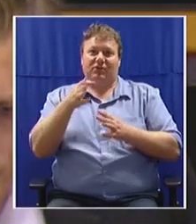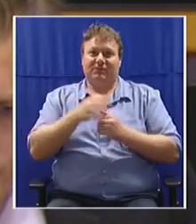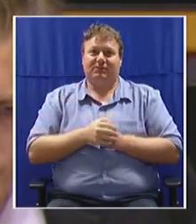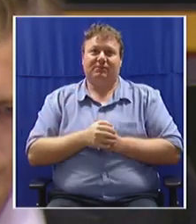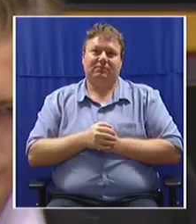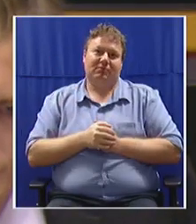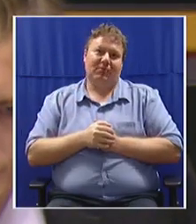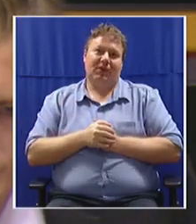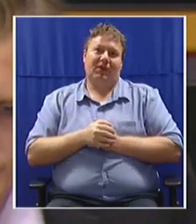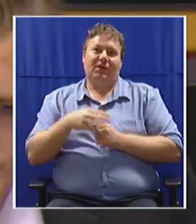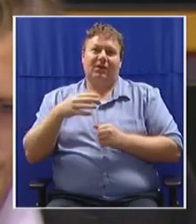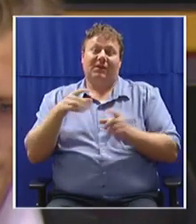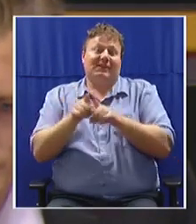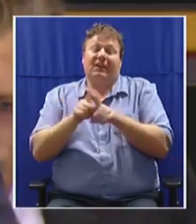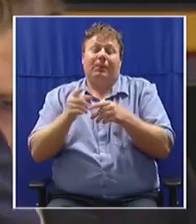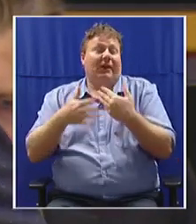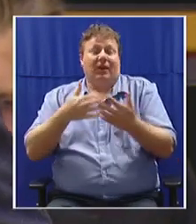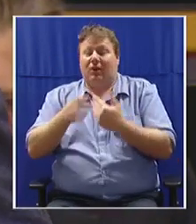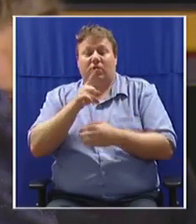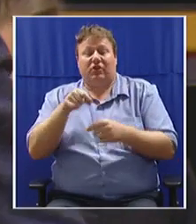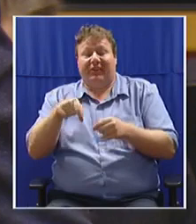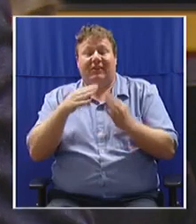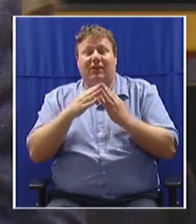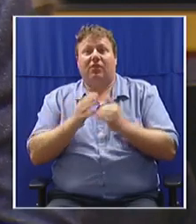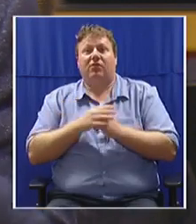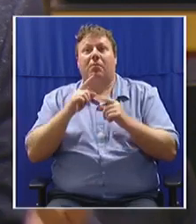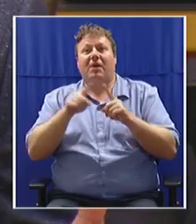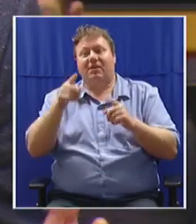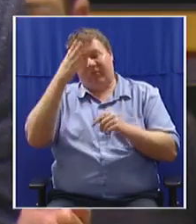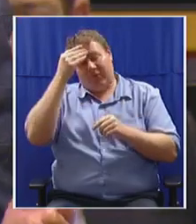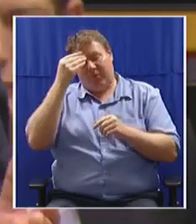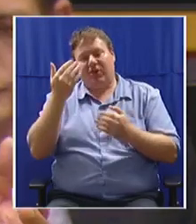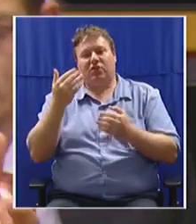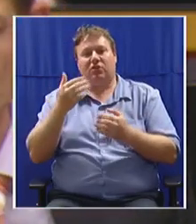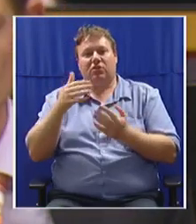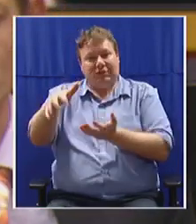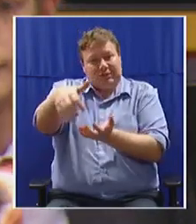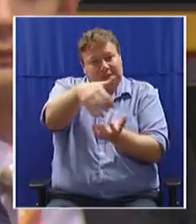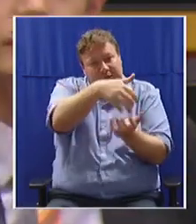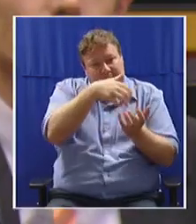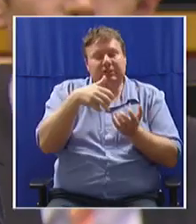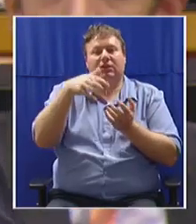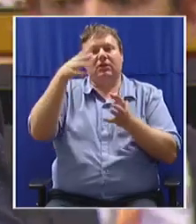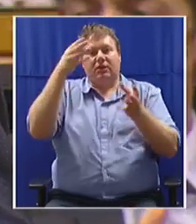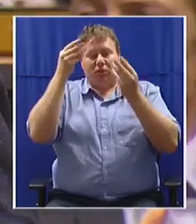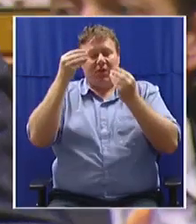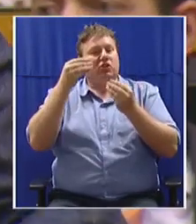Deputy President, gathering information as such is not illegal if done within the confines of the